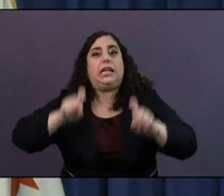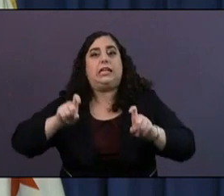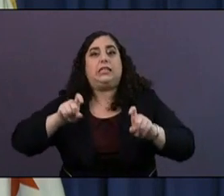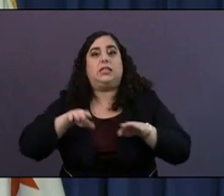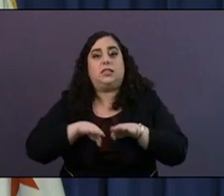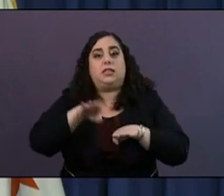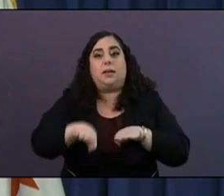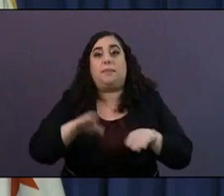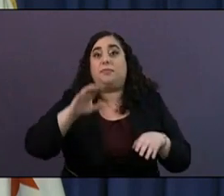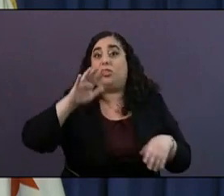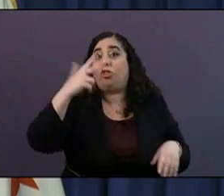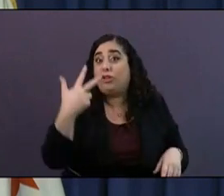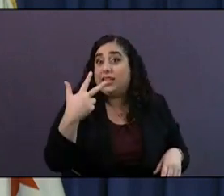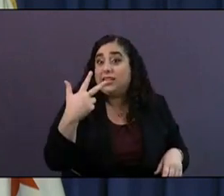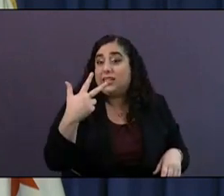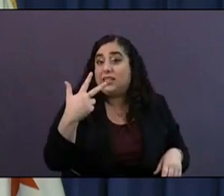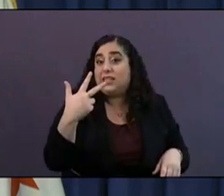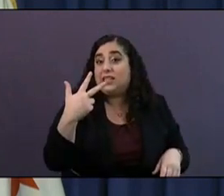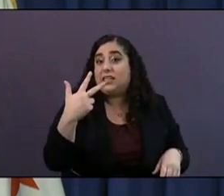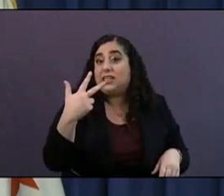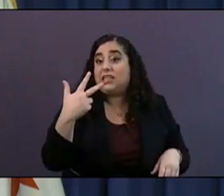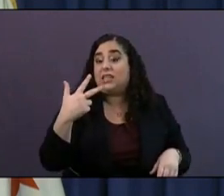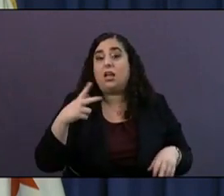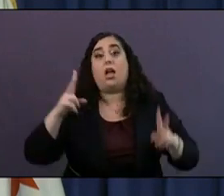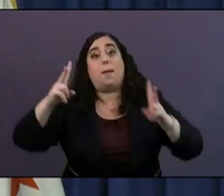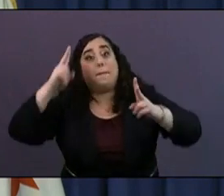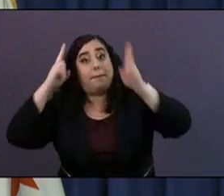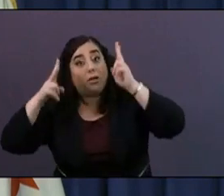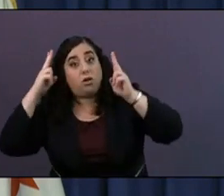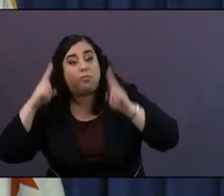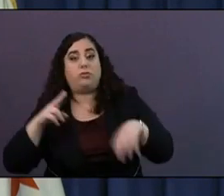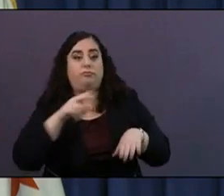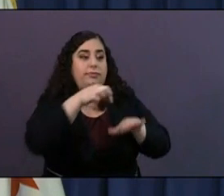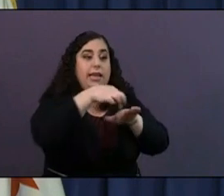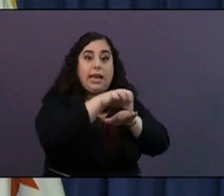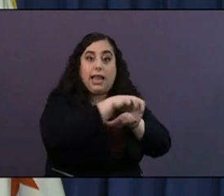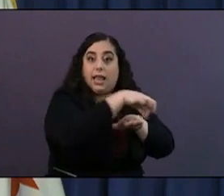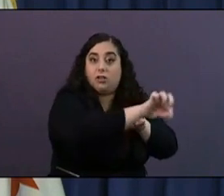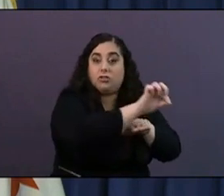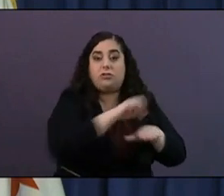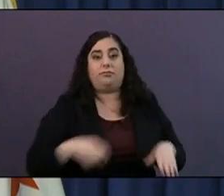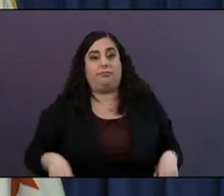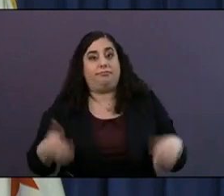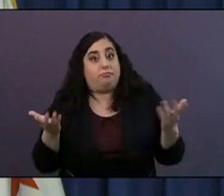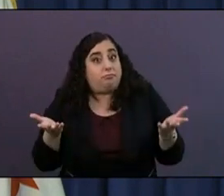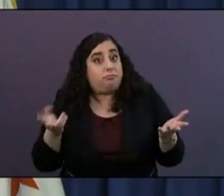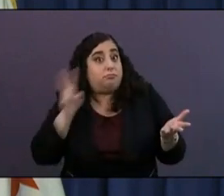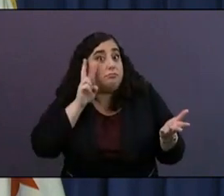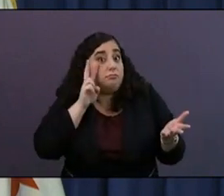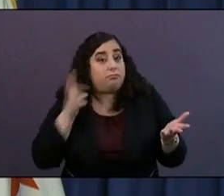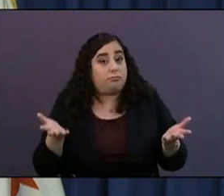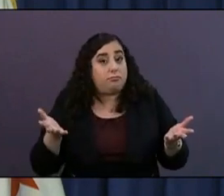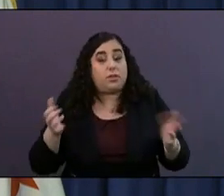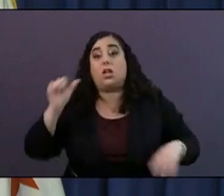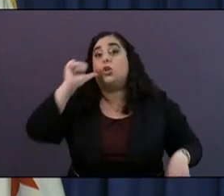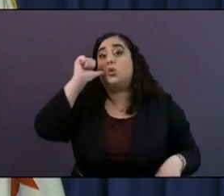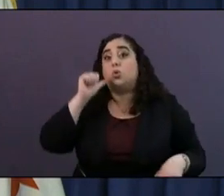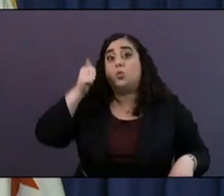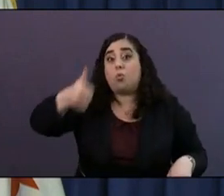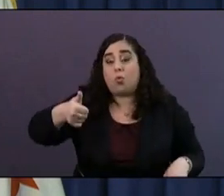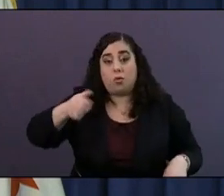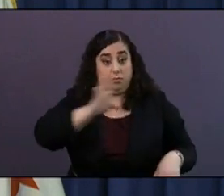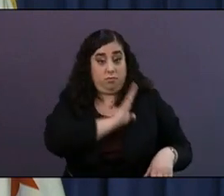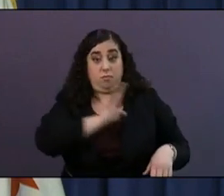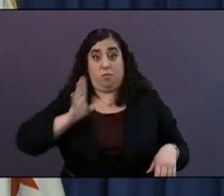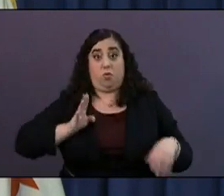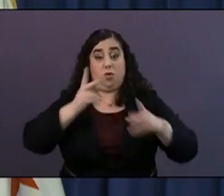safely reopen businesses like barbershops and hair and nail salons. Tomorrow, the County Board of Supervisors will vote on